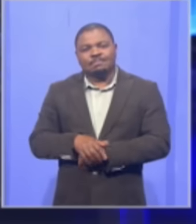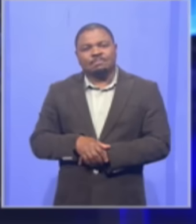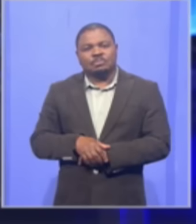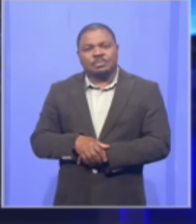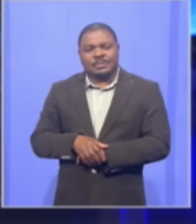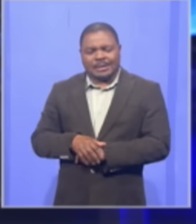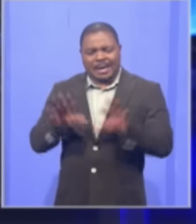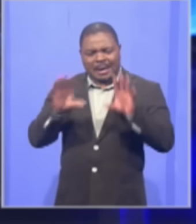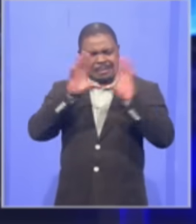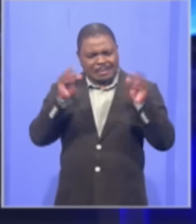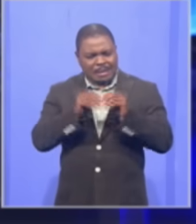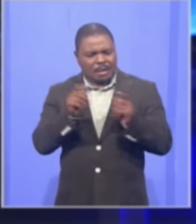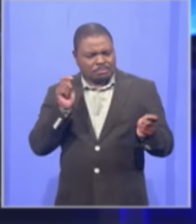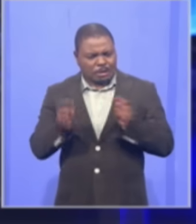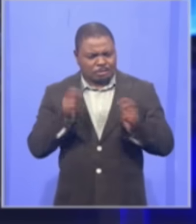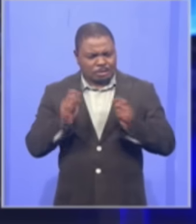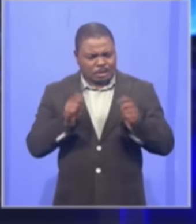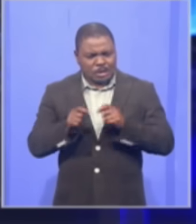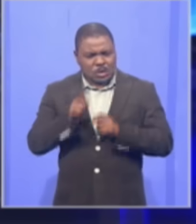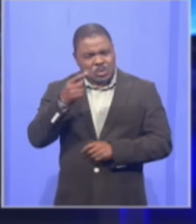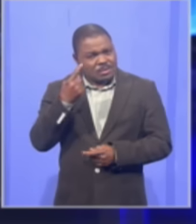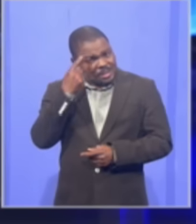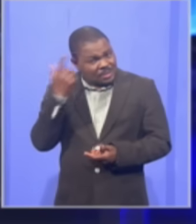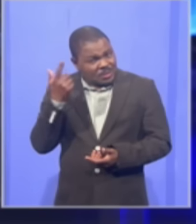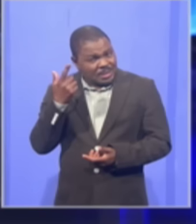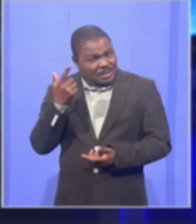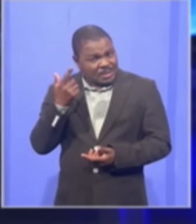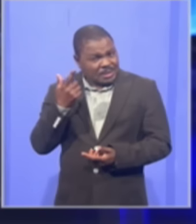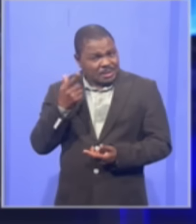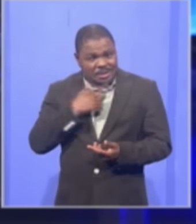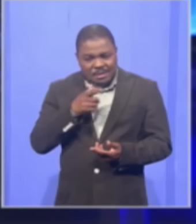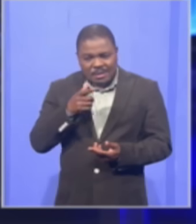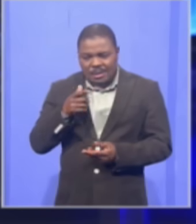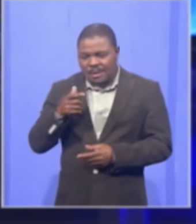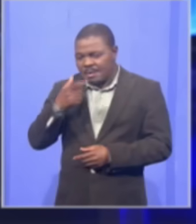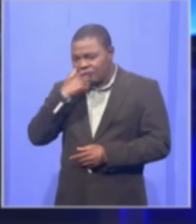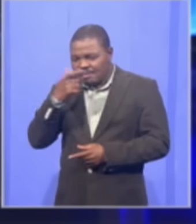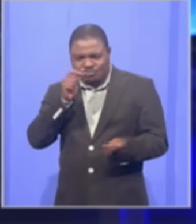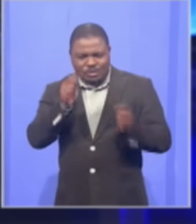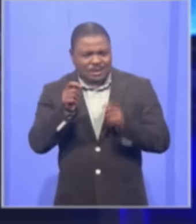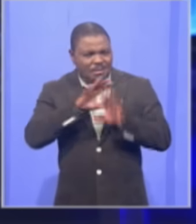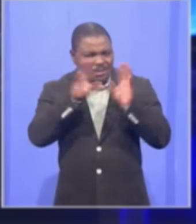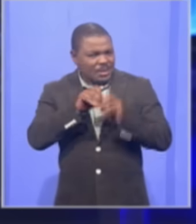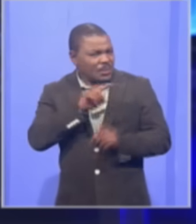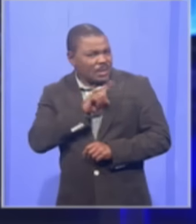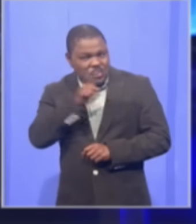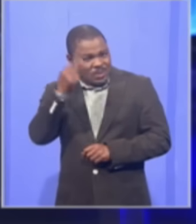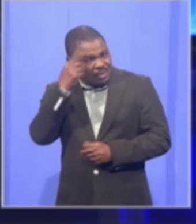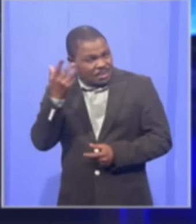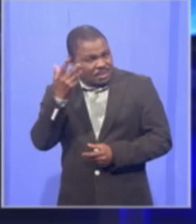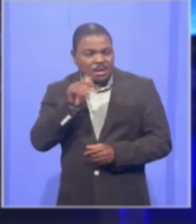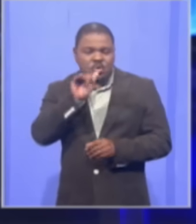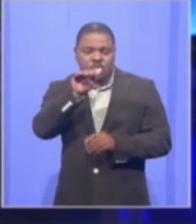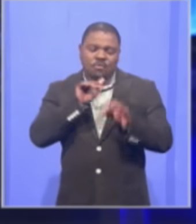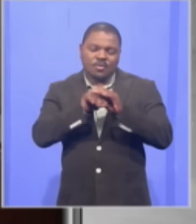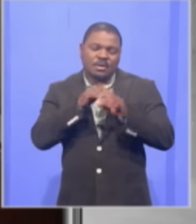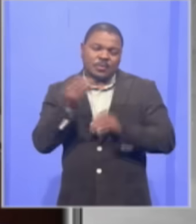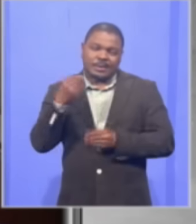ha tsena tsohle di ntse di etsahala, o ka re tse tsohle di susumetswa keng? Maikutlo a hao ka kgatiso ya video ya WhatsApp a latela.